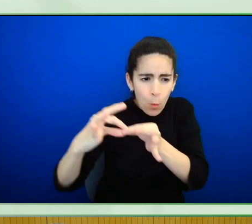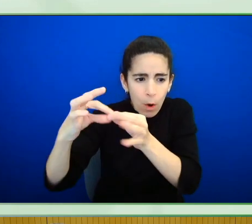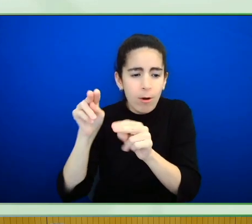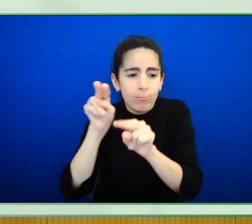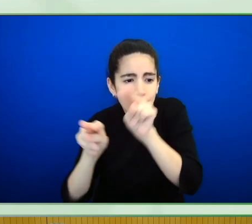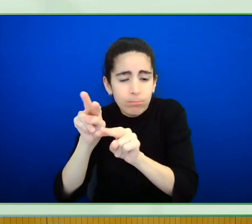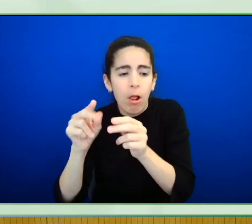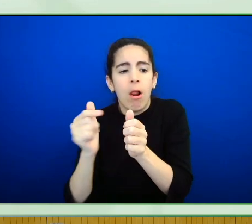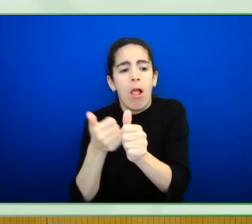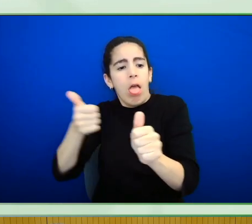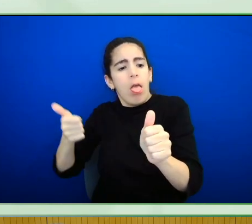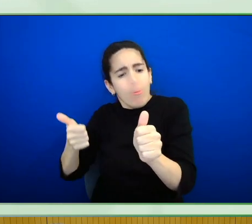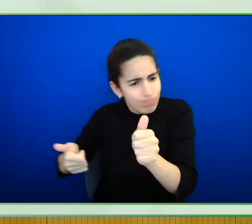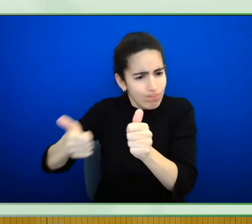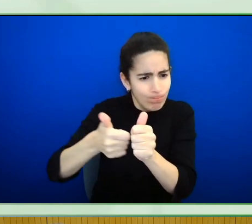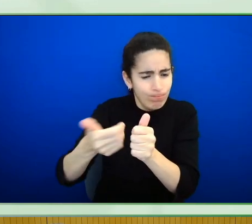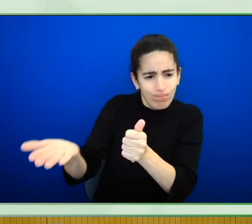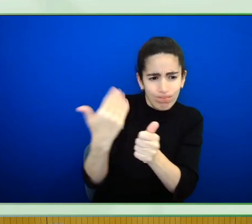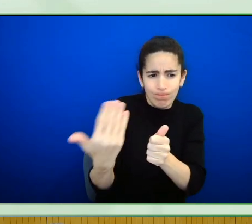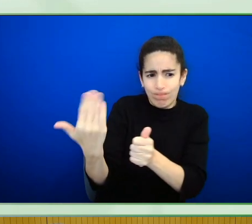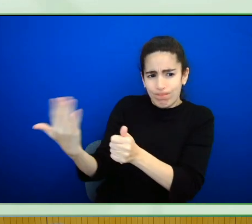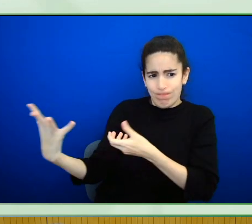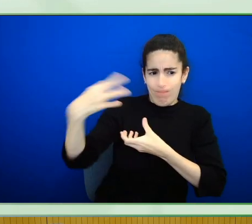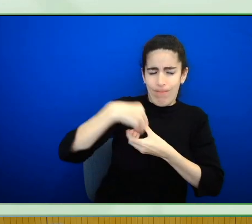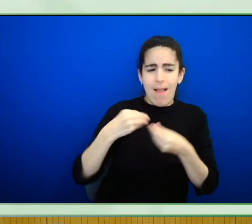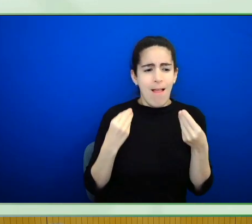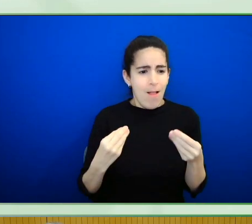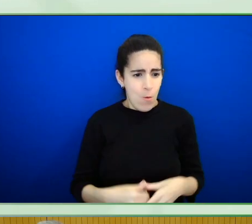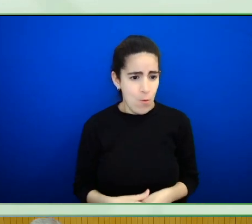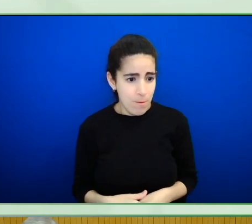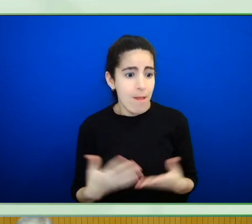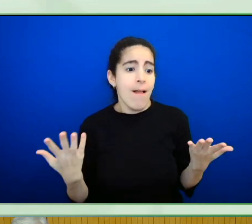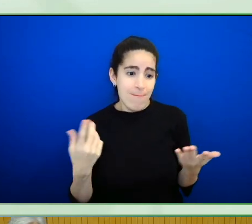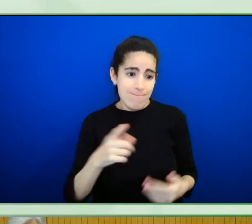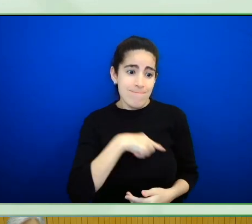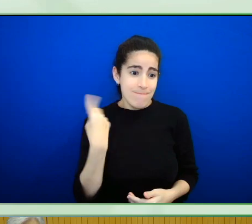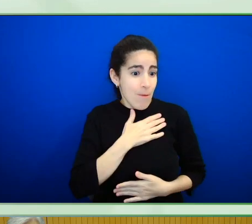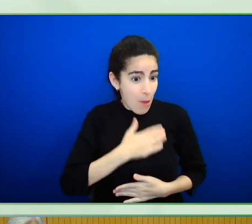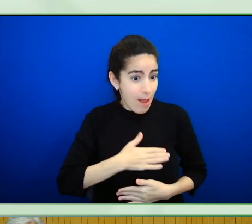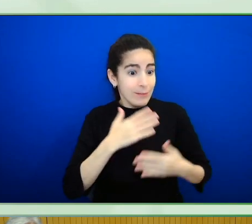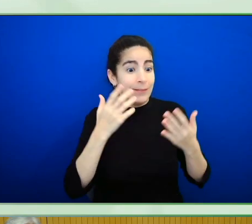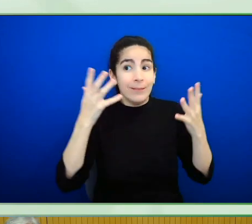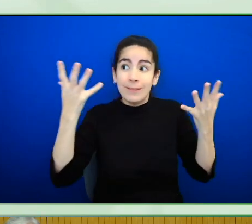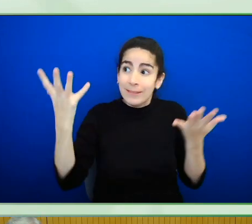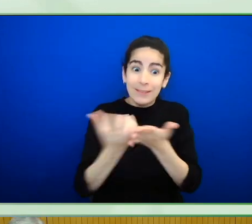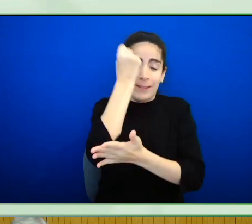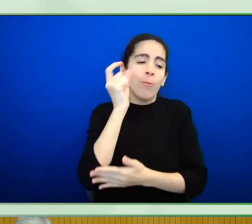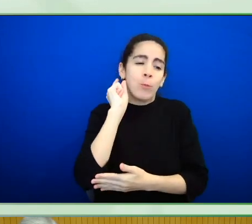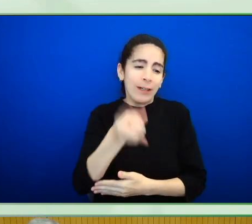And it means that when we succeed, we can reach everyone,